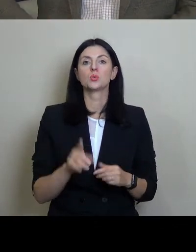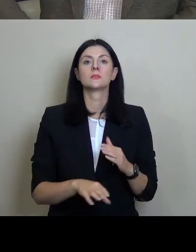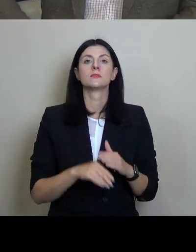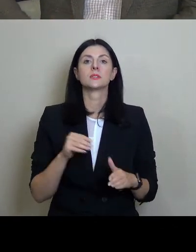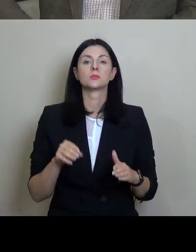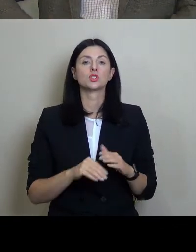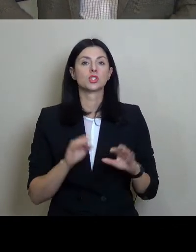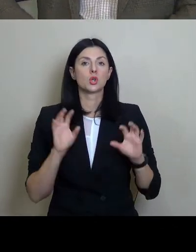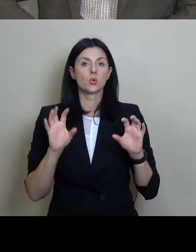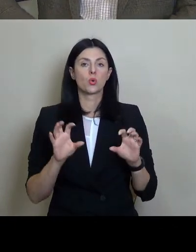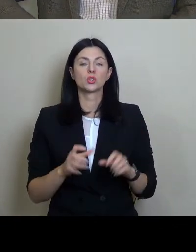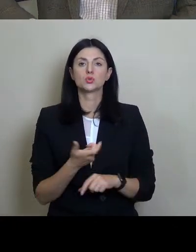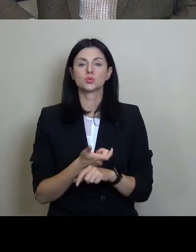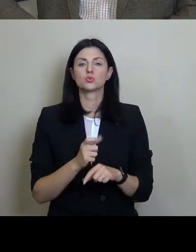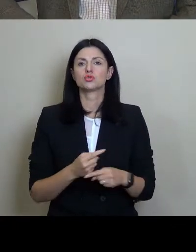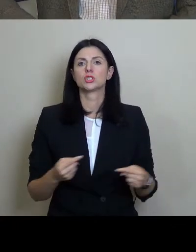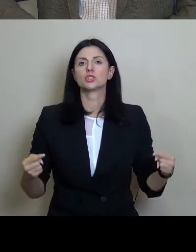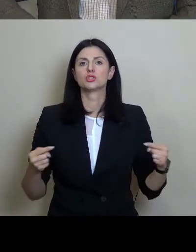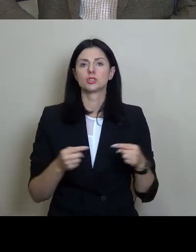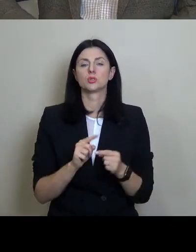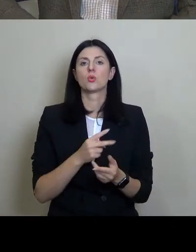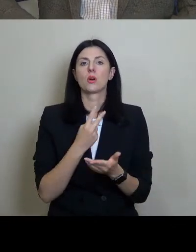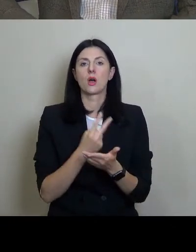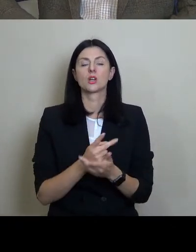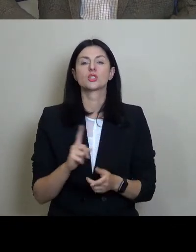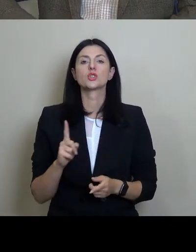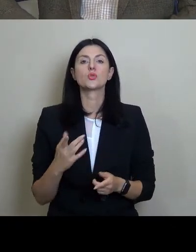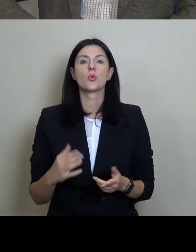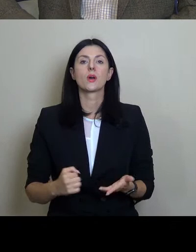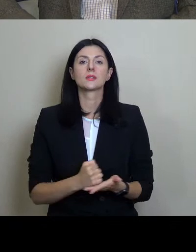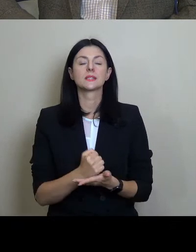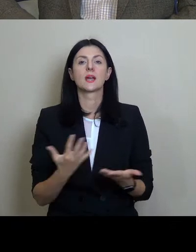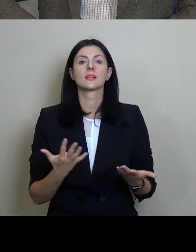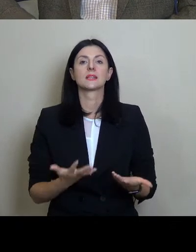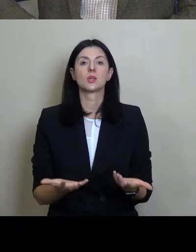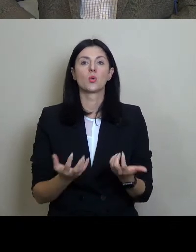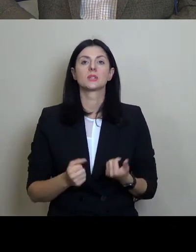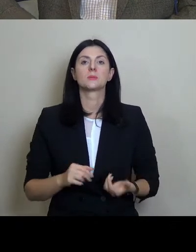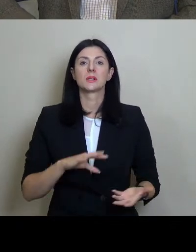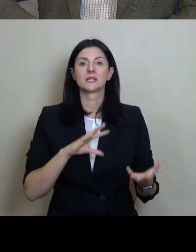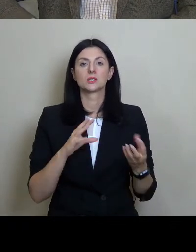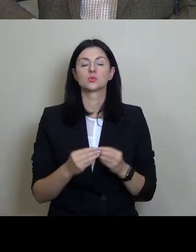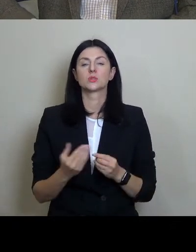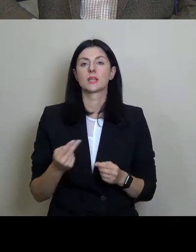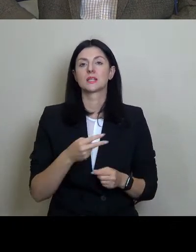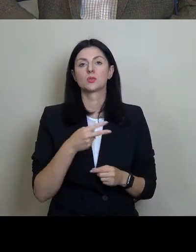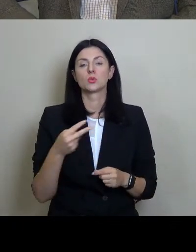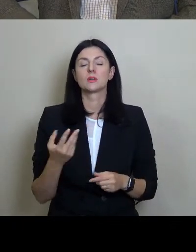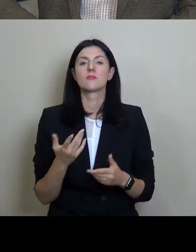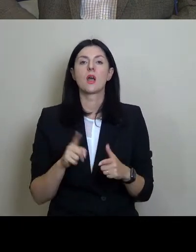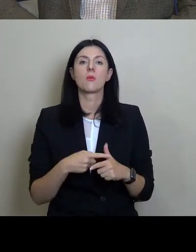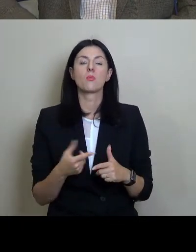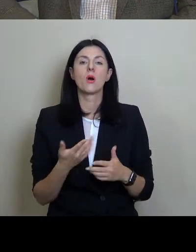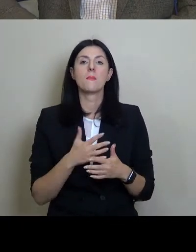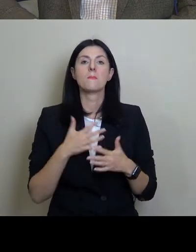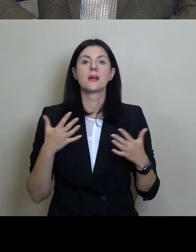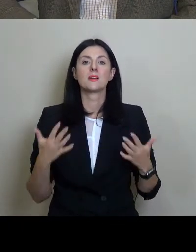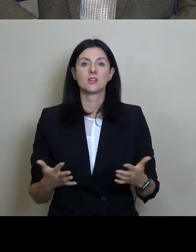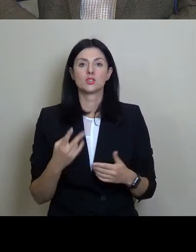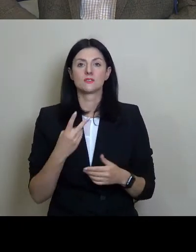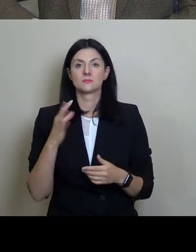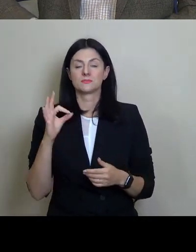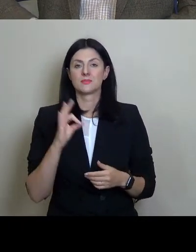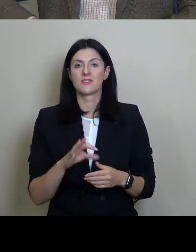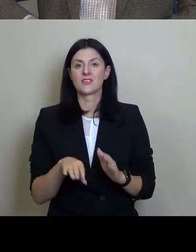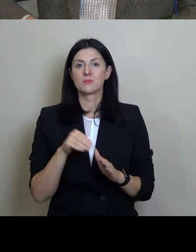And the election code clearly states that the candidates that received the result that is equal or